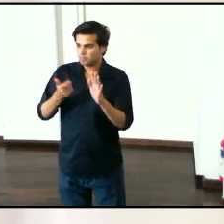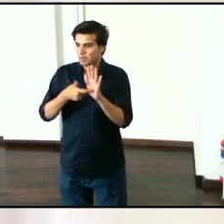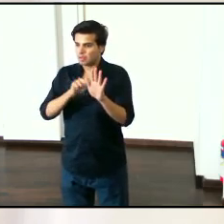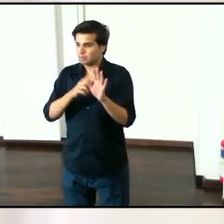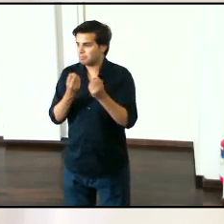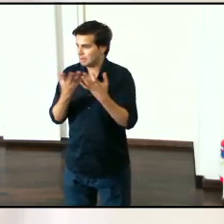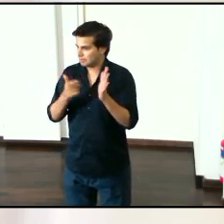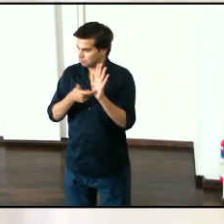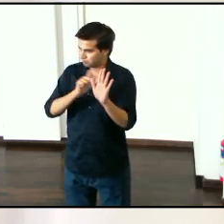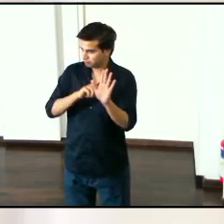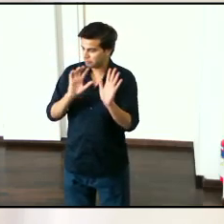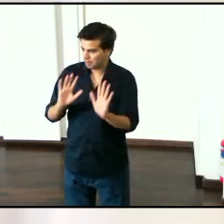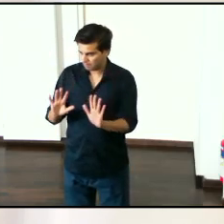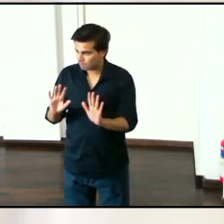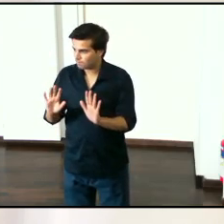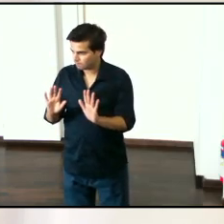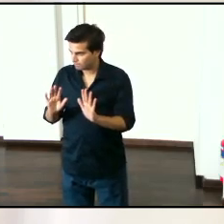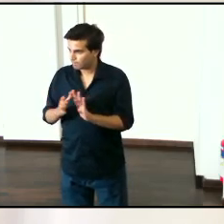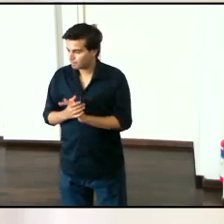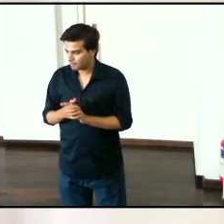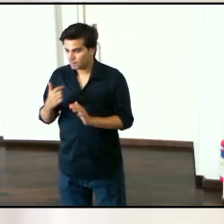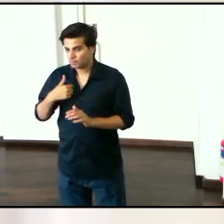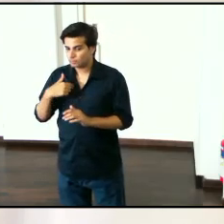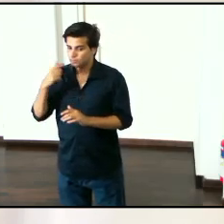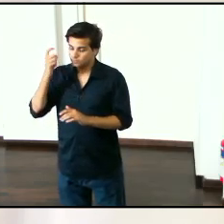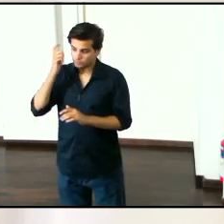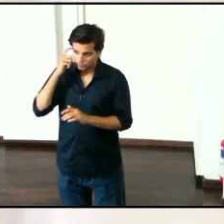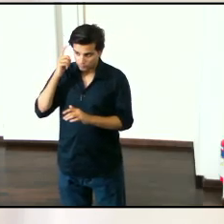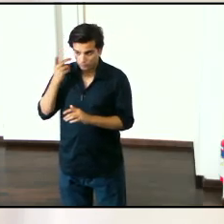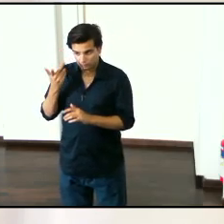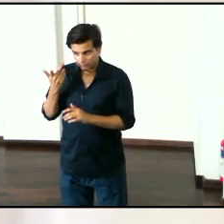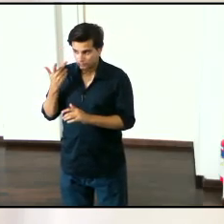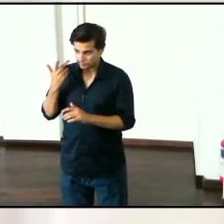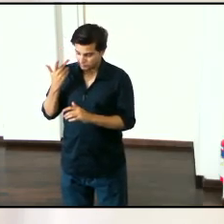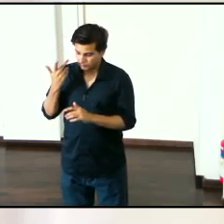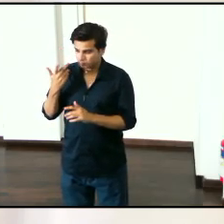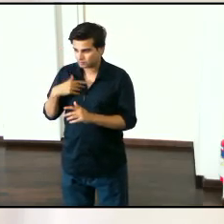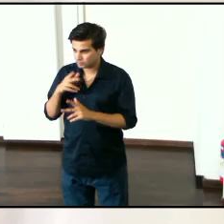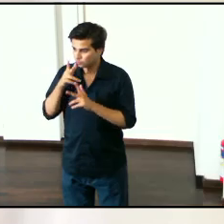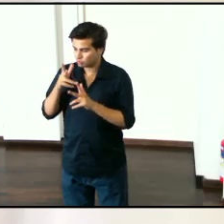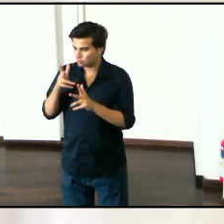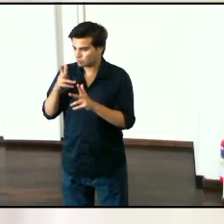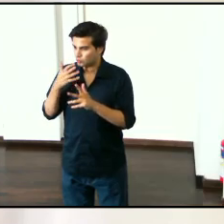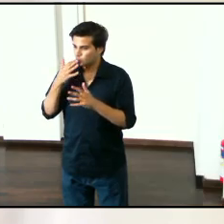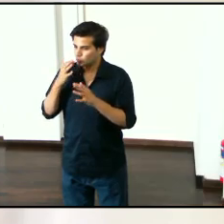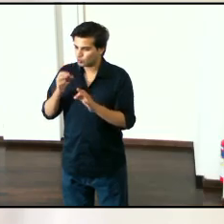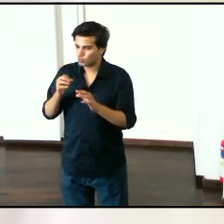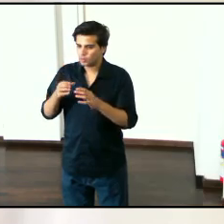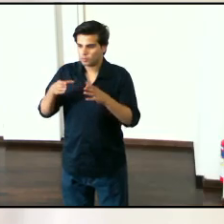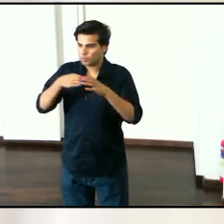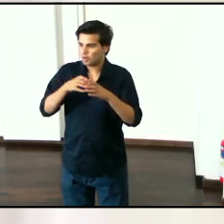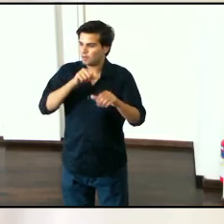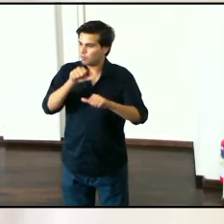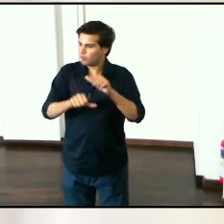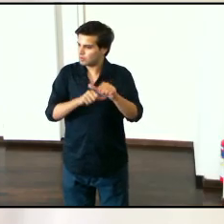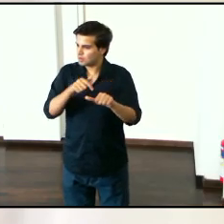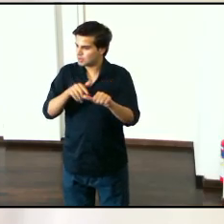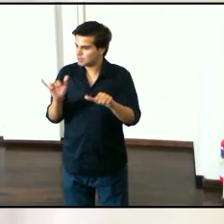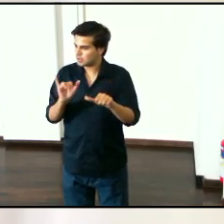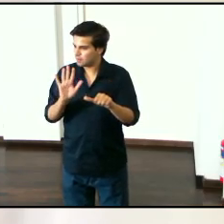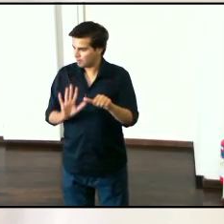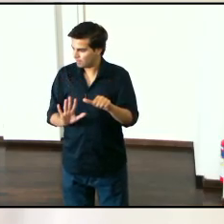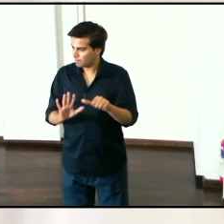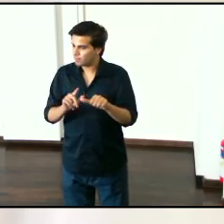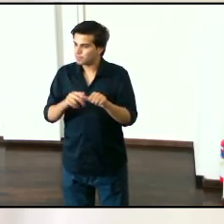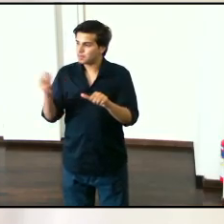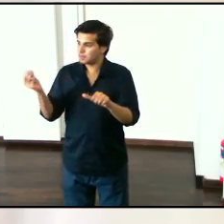are. And to my mind, at least, this is and should be a collective process in which